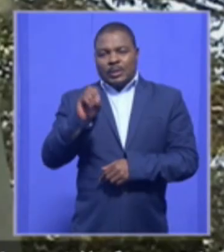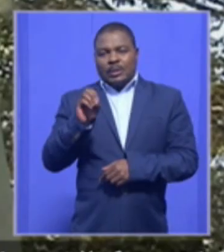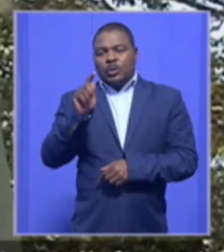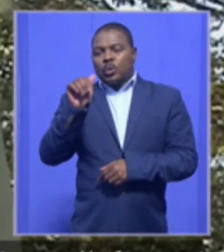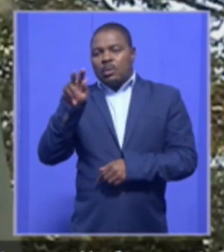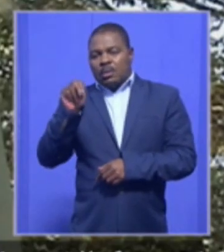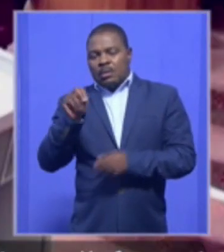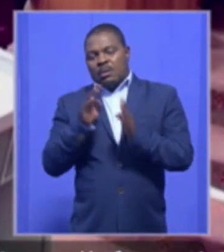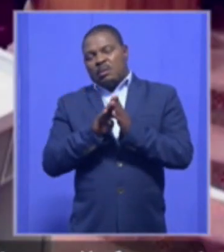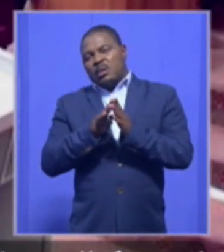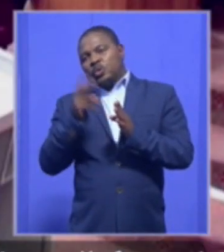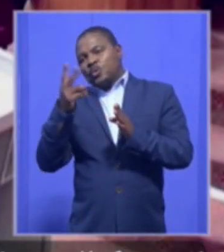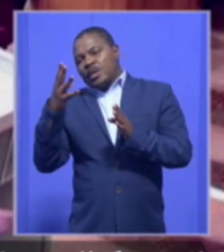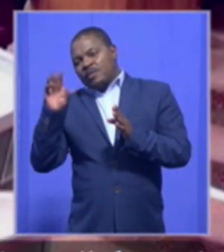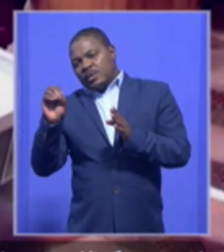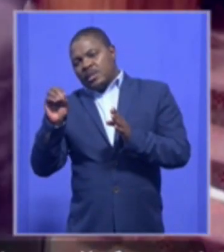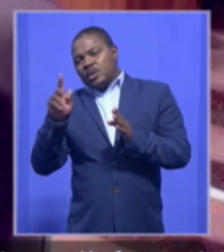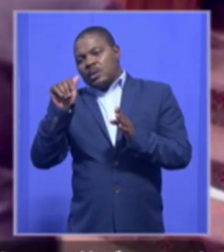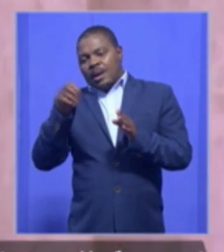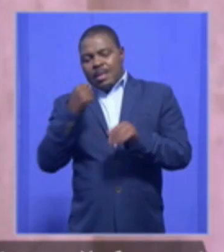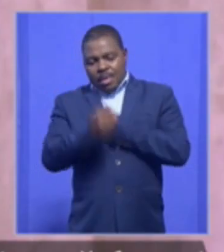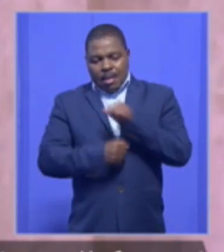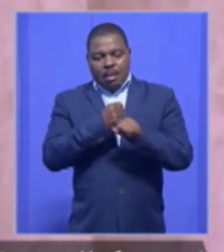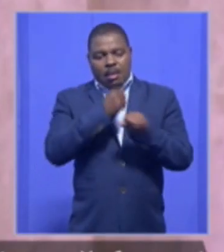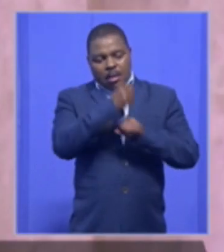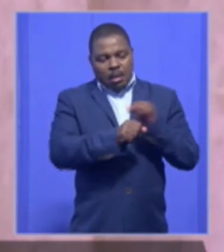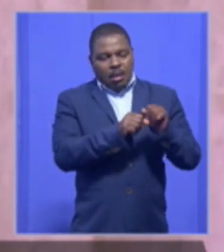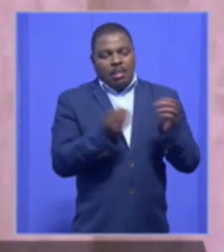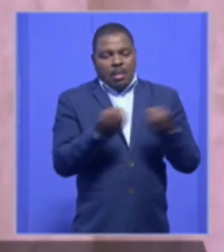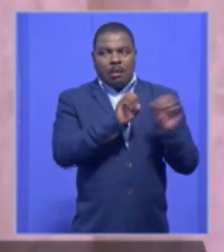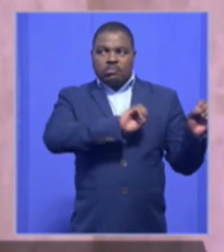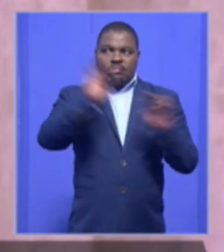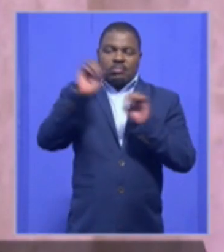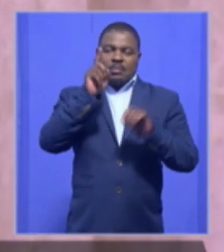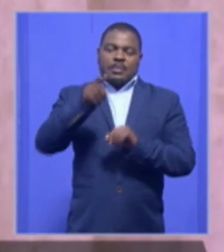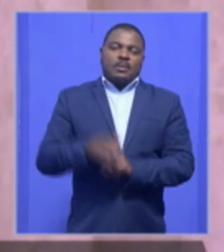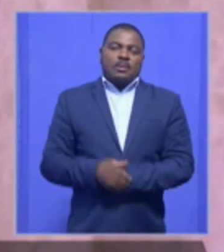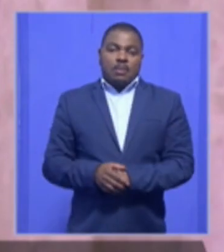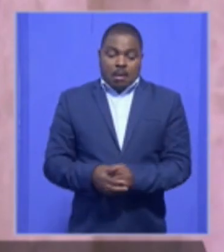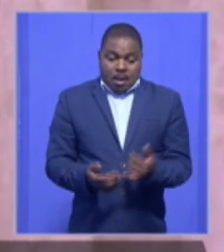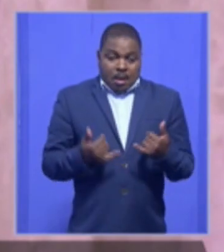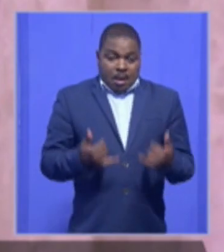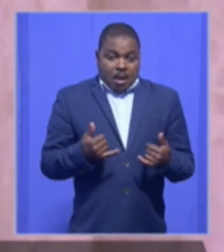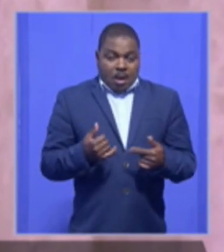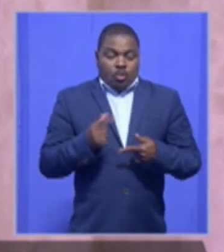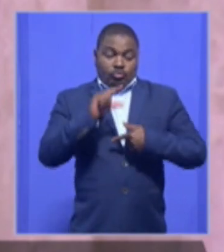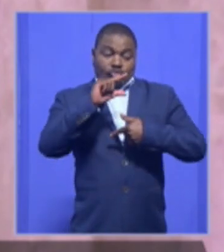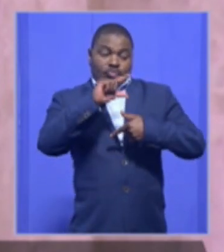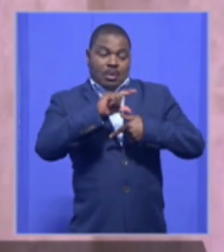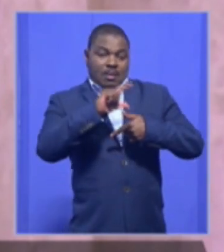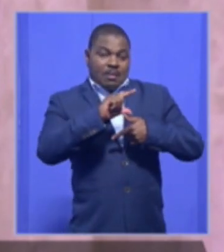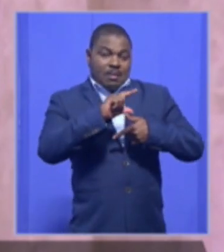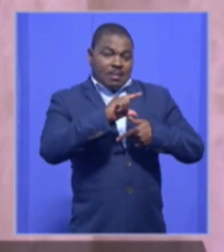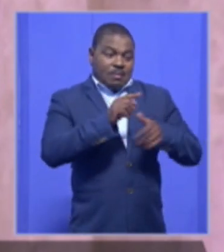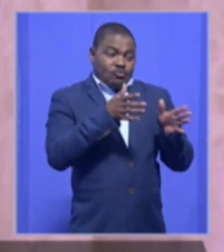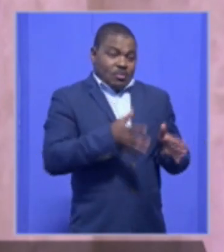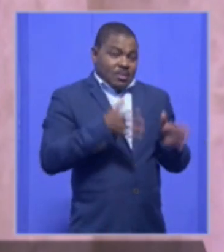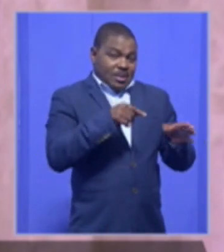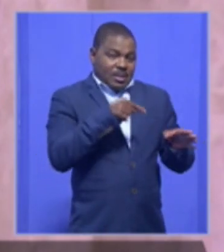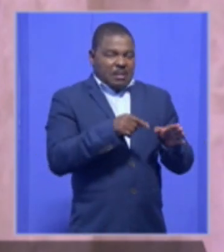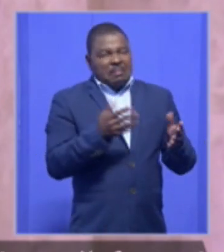tše 250 ka ngwaga. At the moment, Transnet is moving